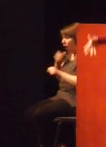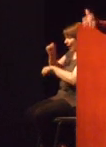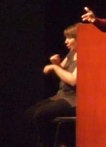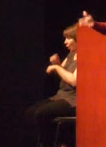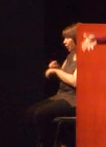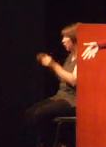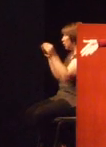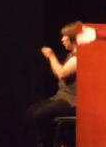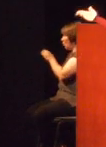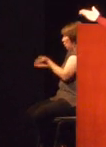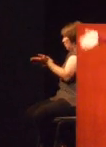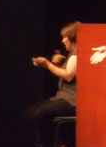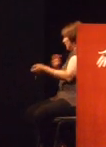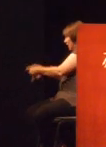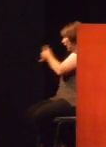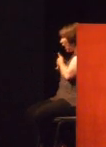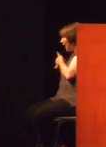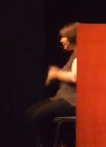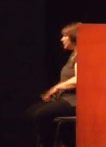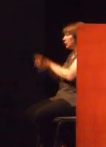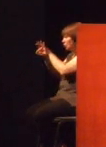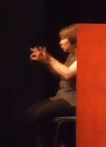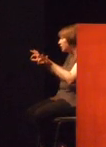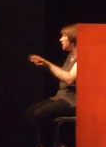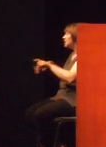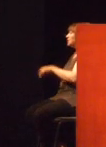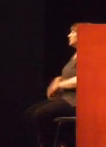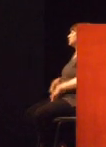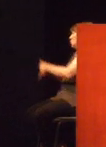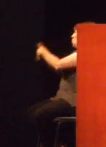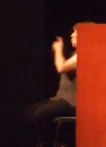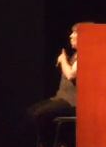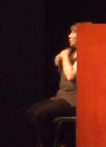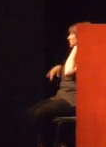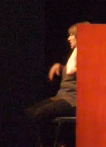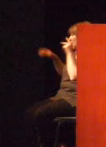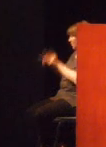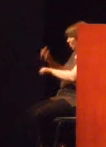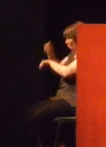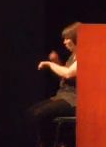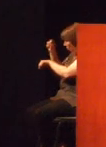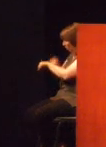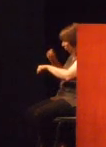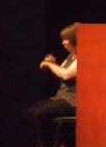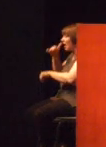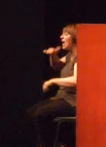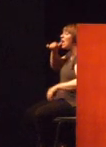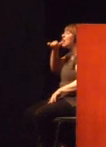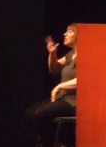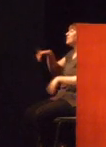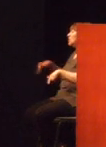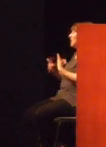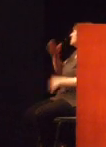got, you know, degrees and awards, and there are some people who work hard every day of their life and don't get recognized for those